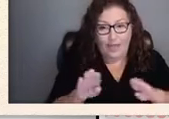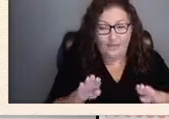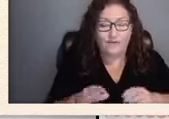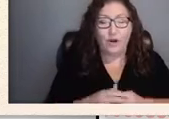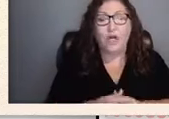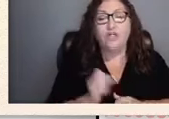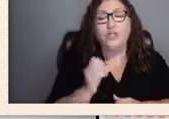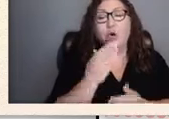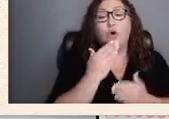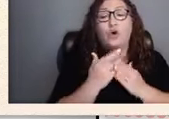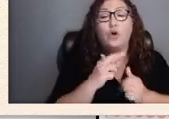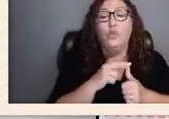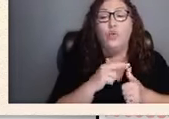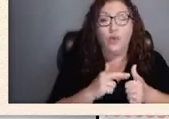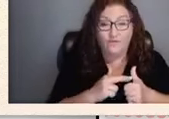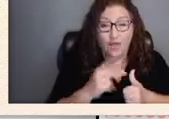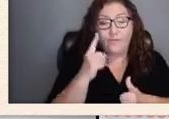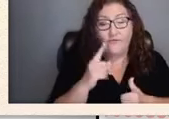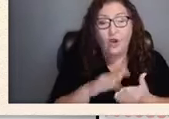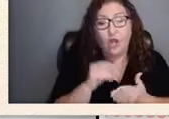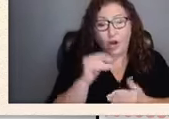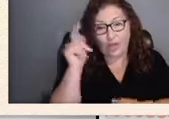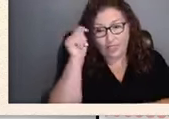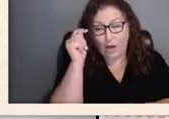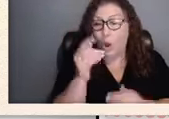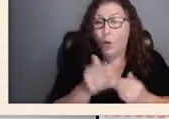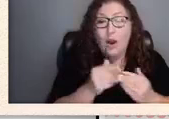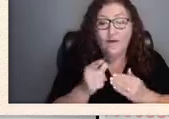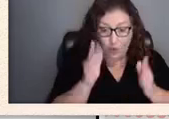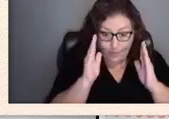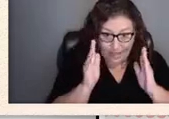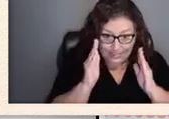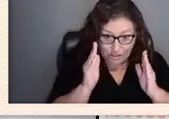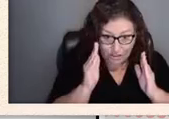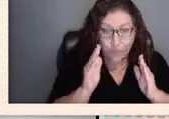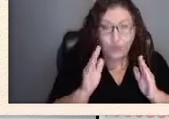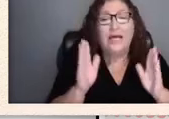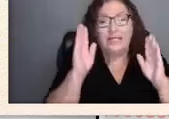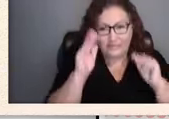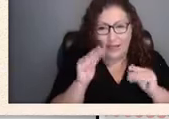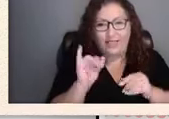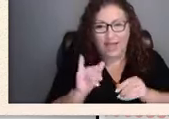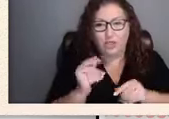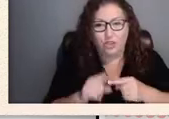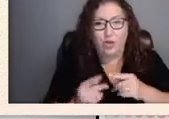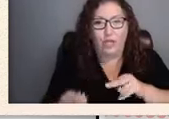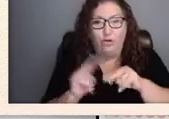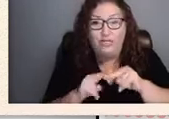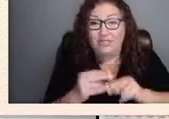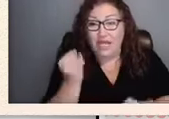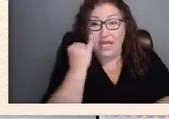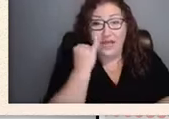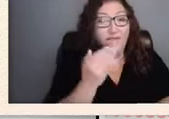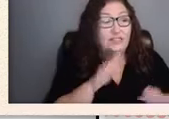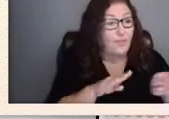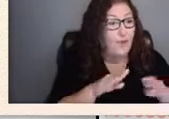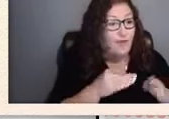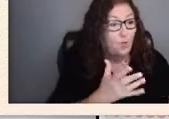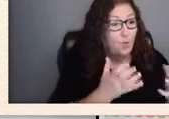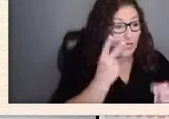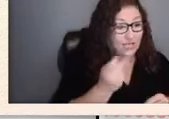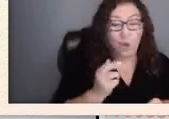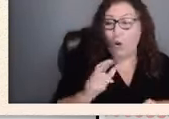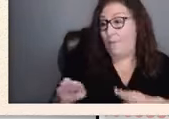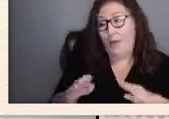thumb from learning theory is that whatever you pay attention to, expect it to increase, whether that's a behavior you want to see or a behavior you don't want to